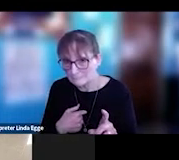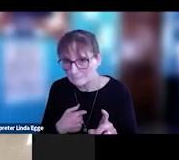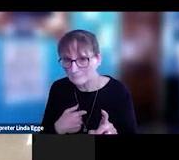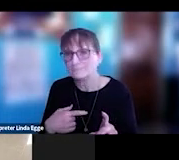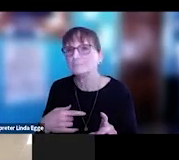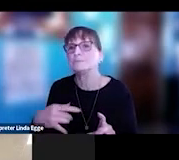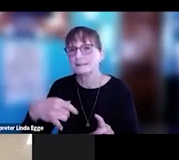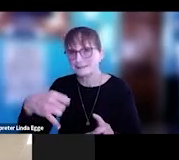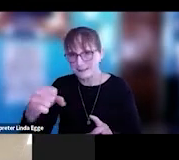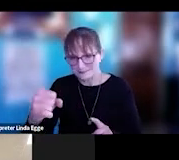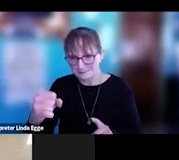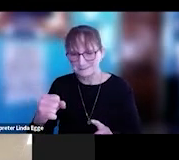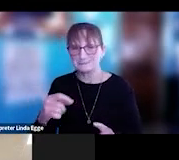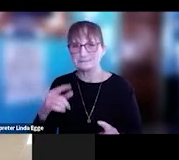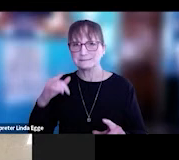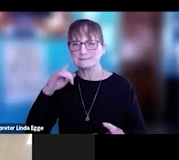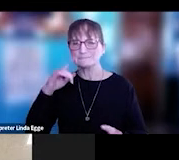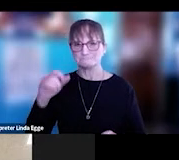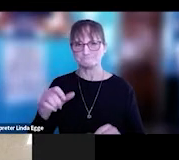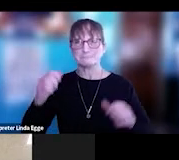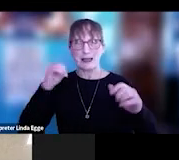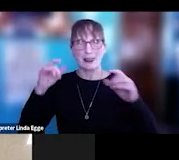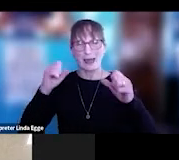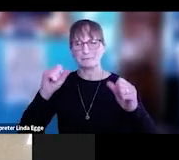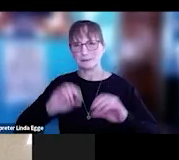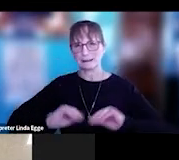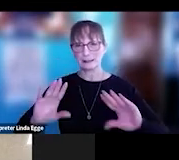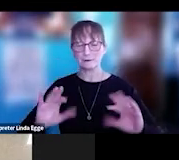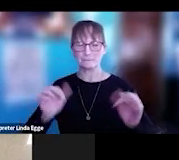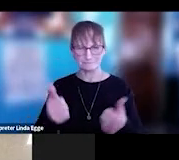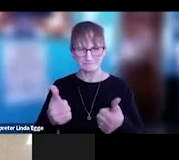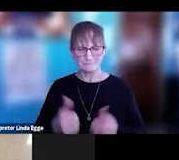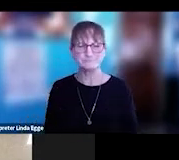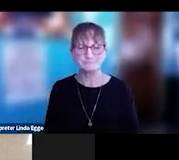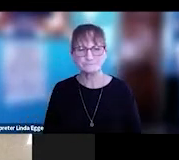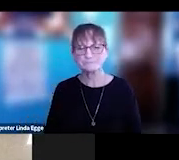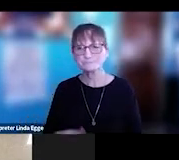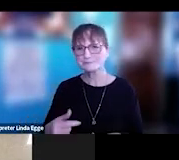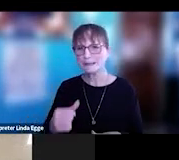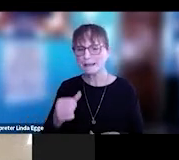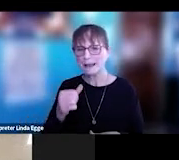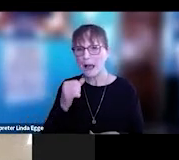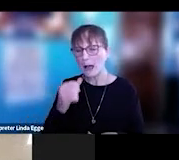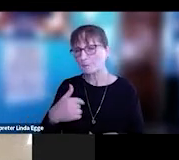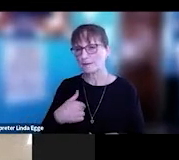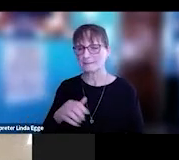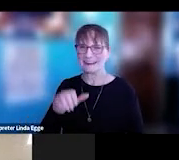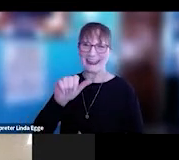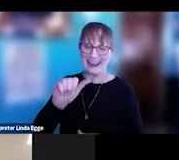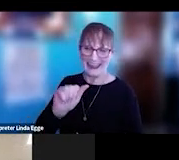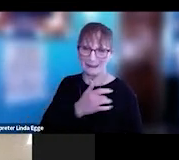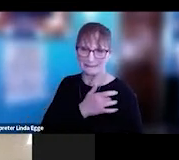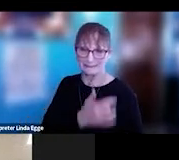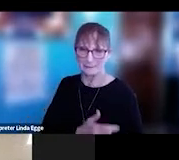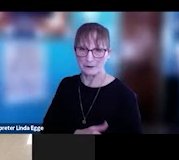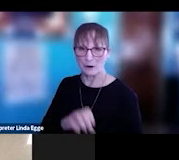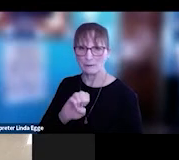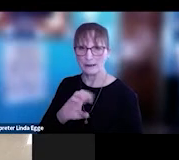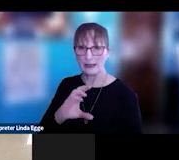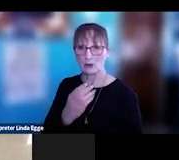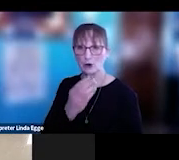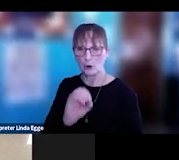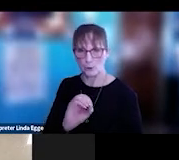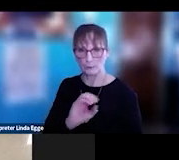Yes, loud and clear. Okay, good. So I'm having a not atypical echo experience